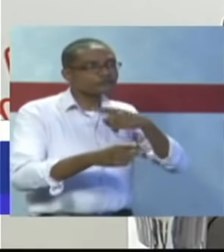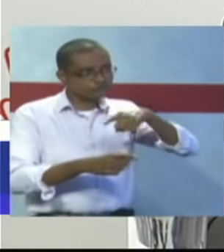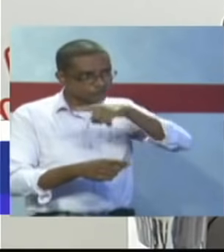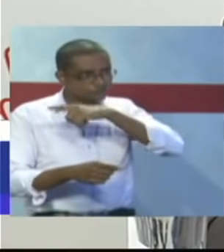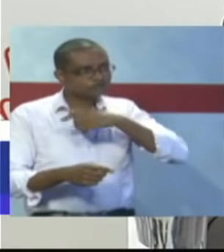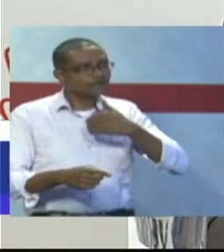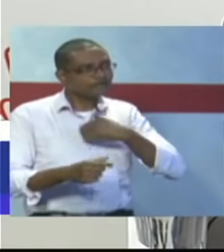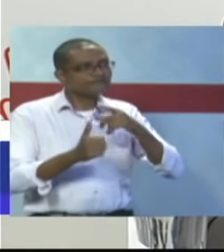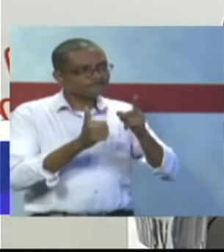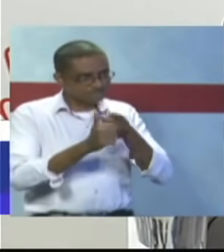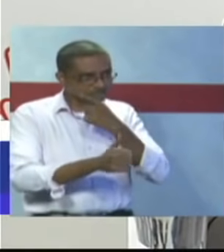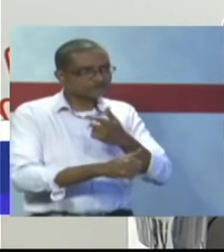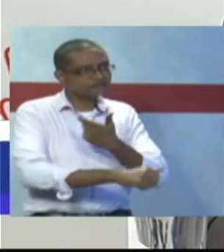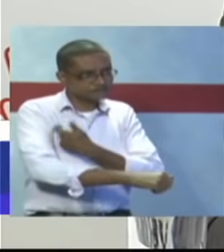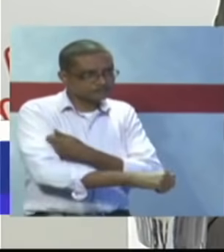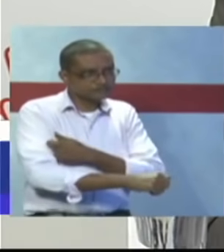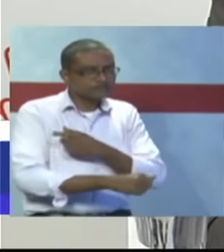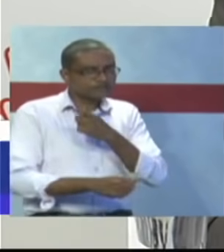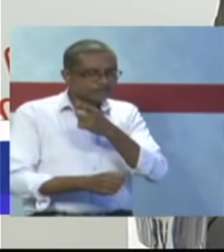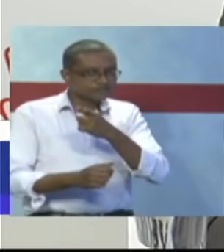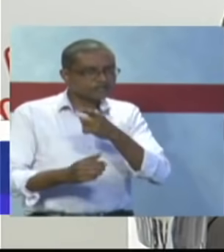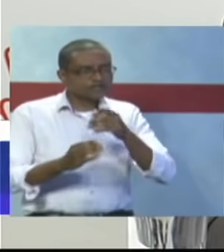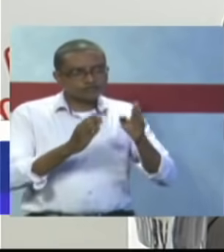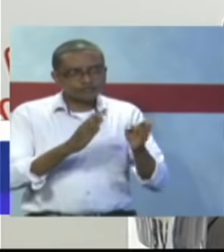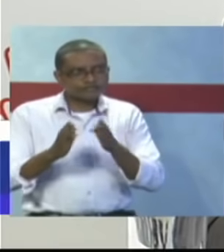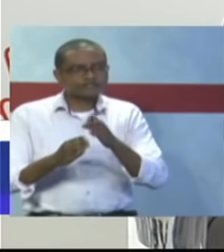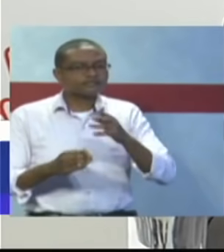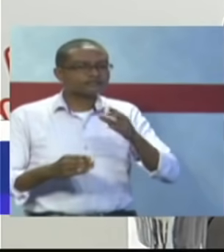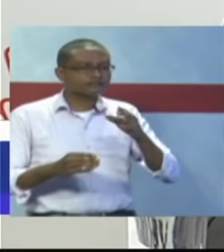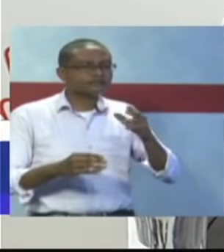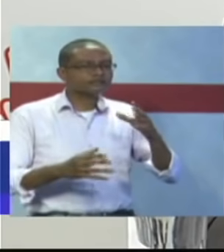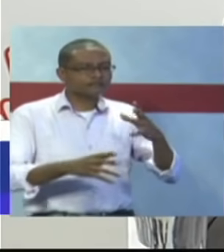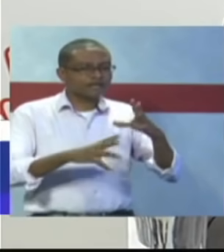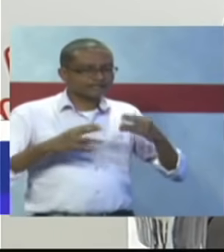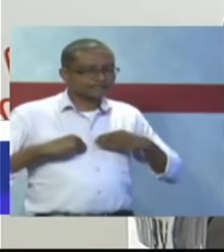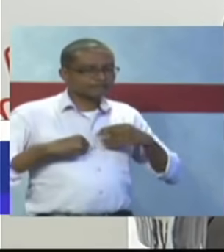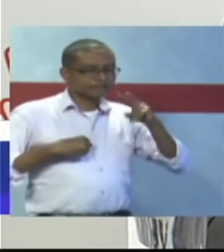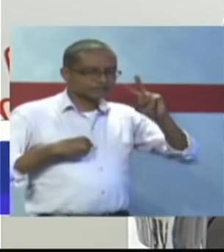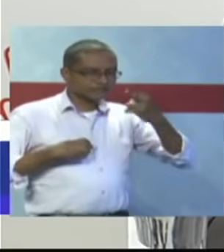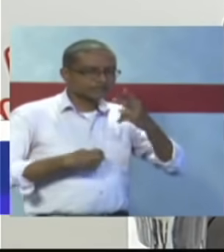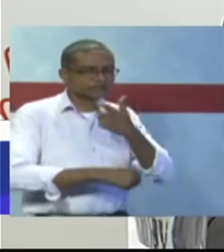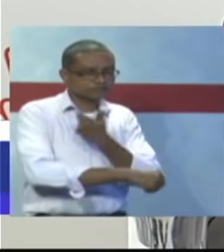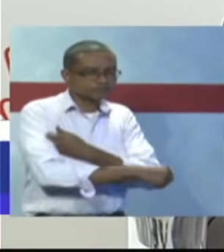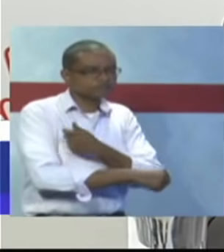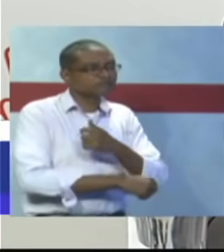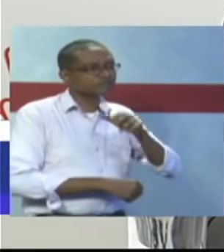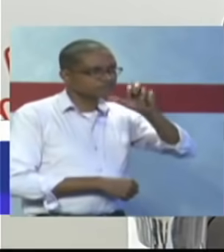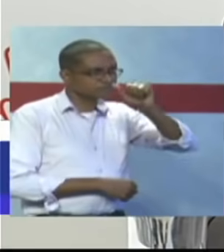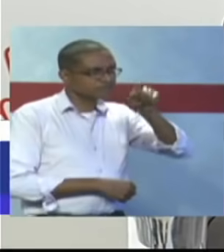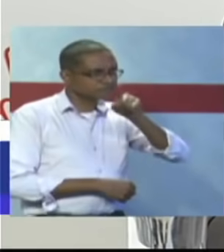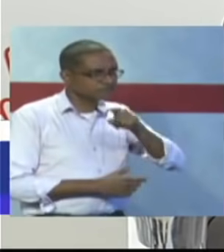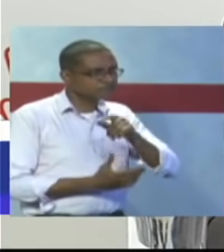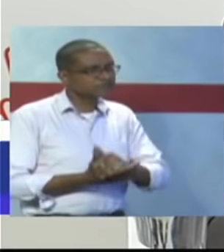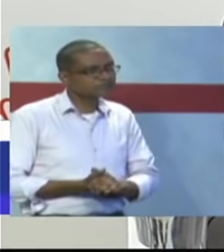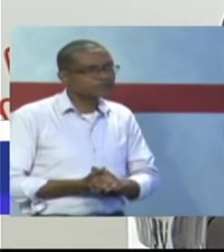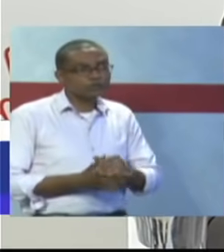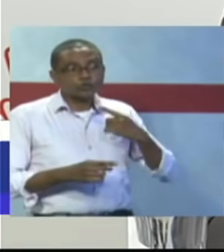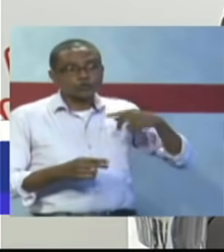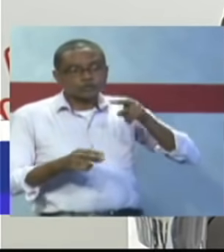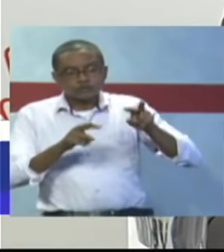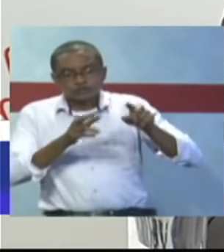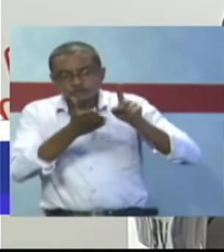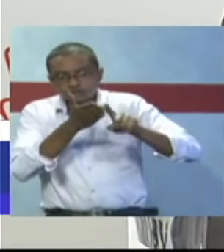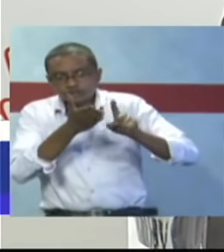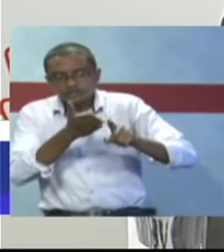currently scheduled to have a second dose. And the vaccination or the vaccine expiry dates are being